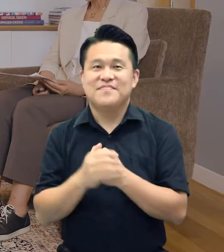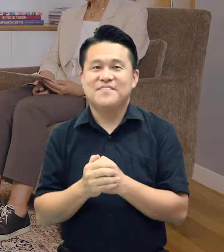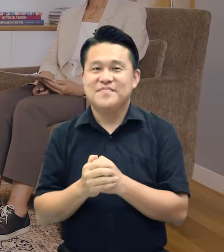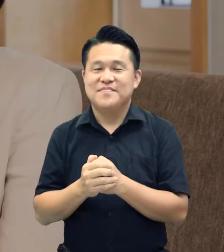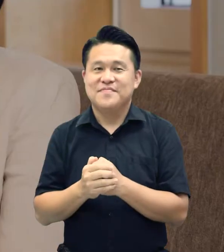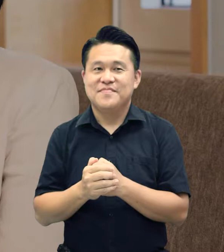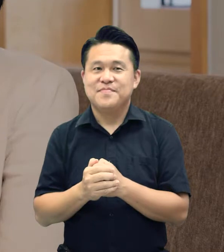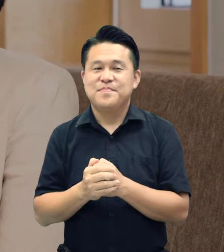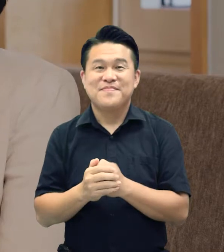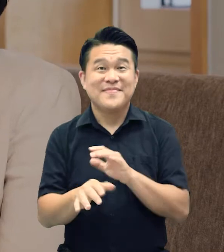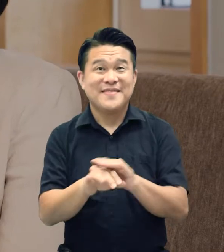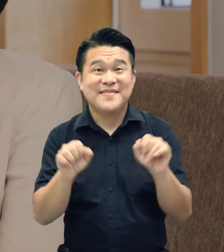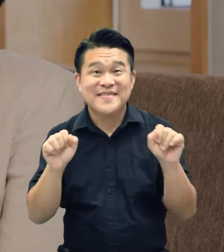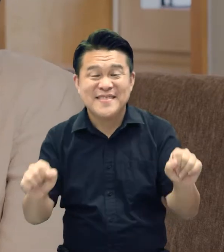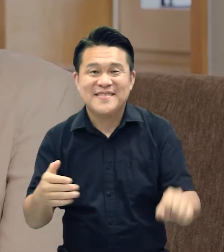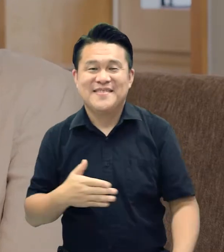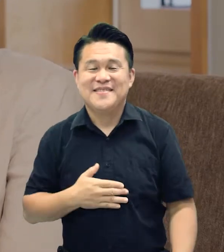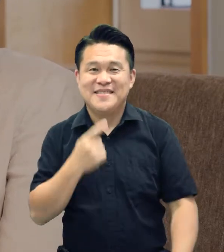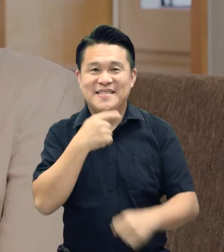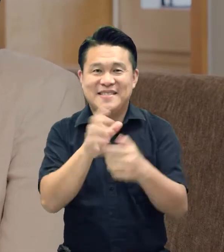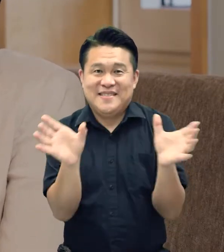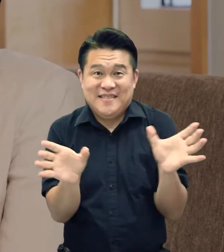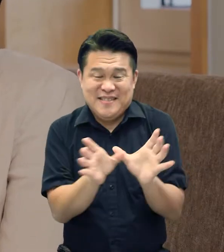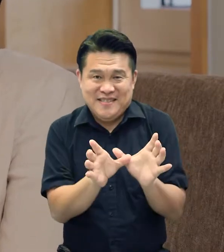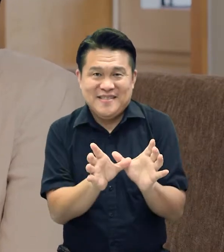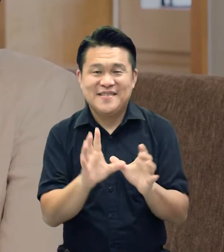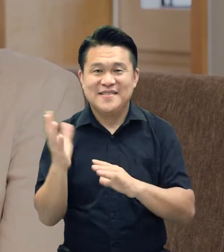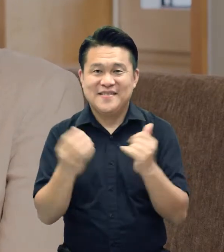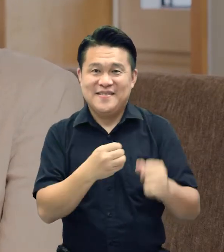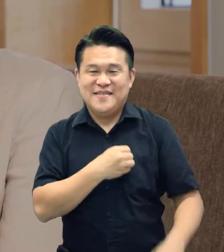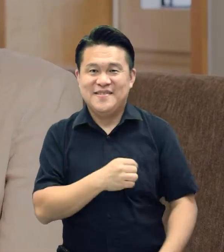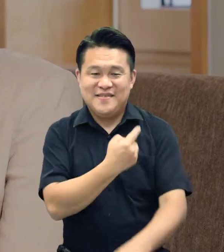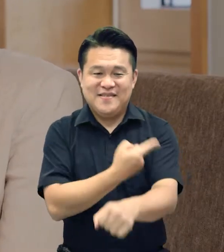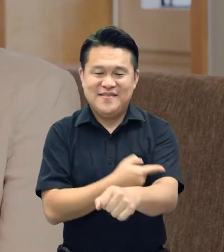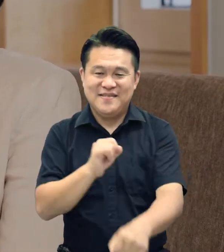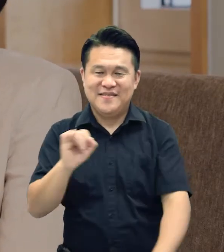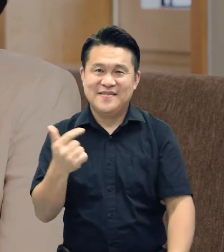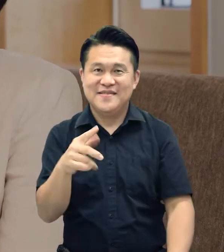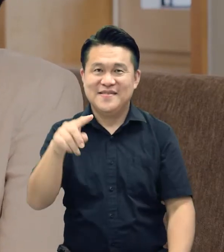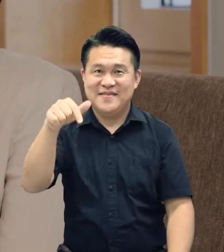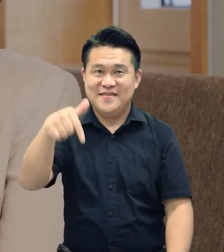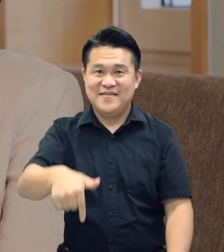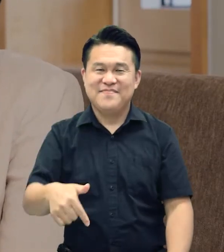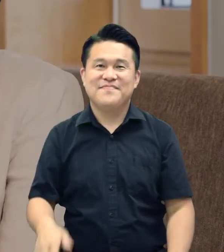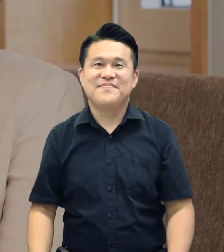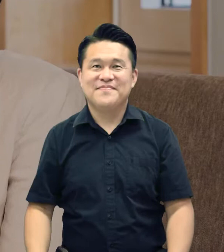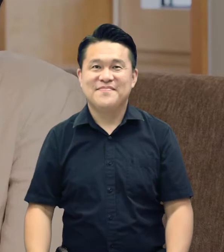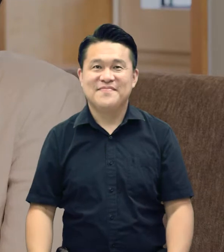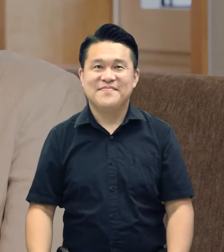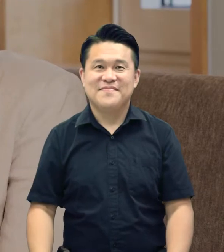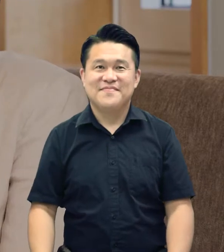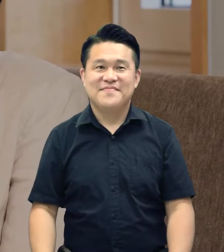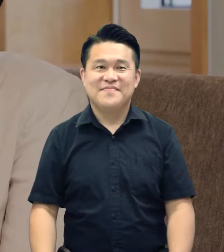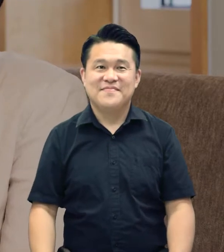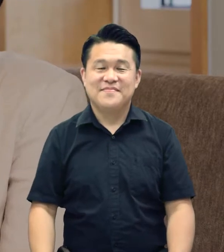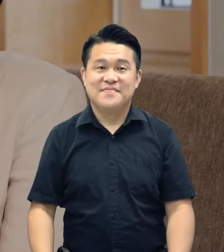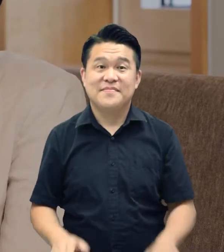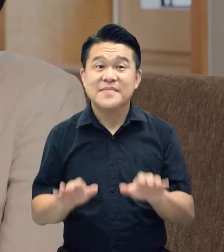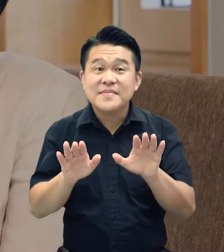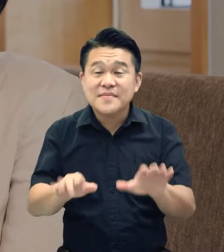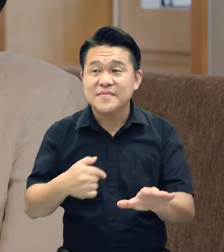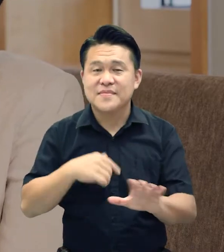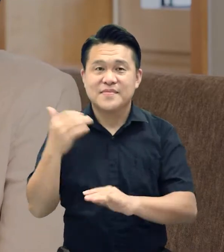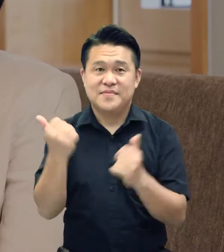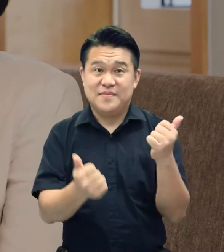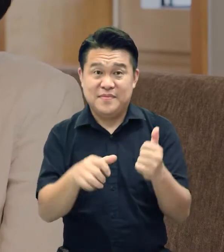you. Hello, I'm In-seok Kwon. I'm a National Assembly member of the Minju Party. My standing